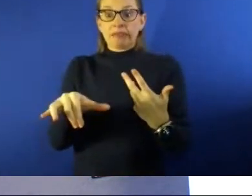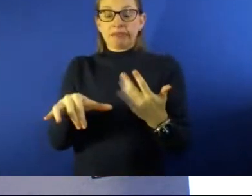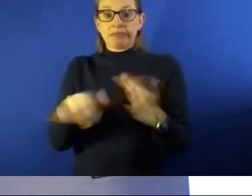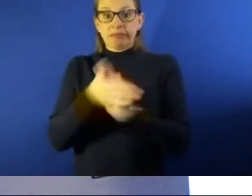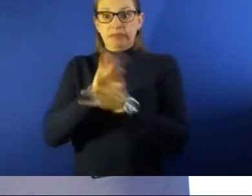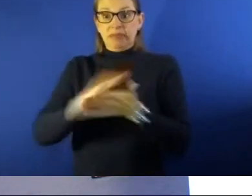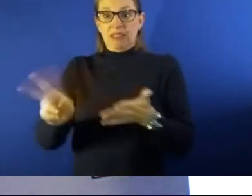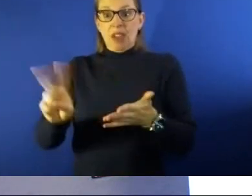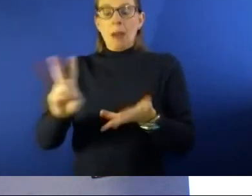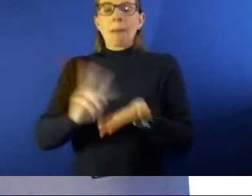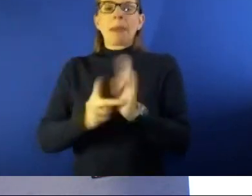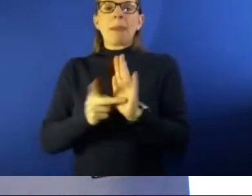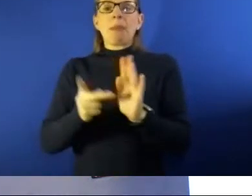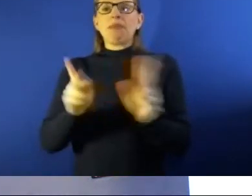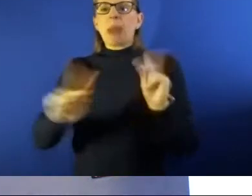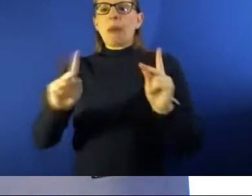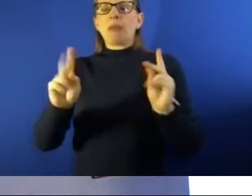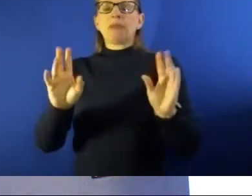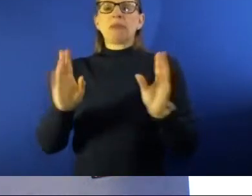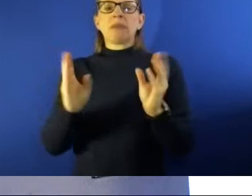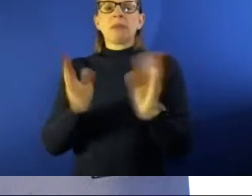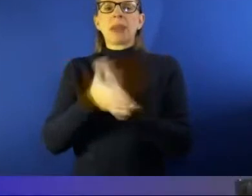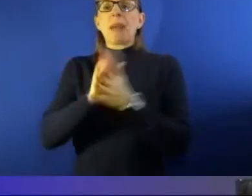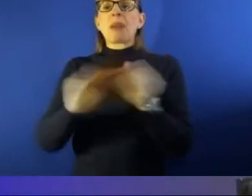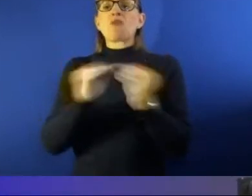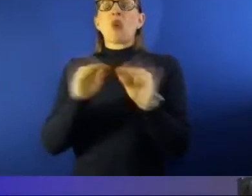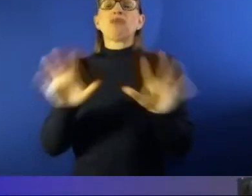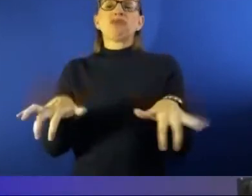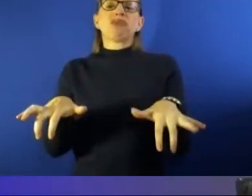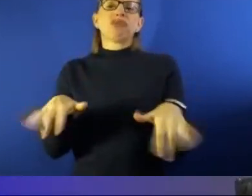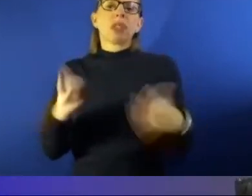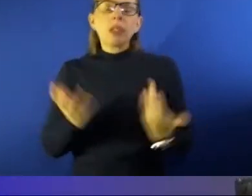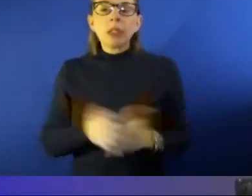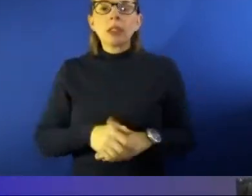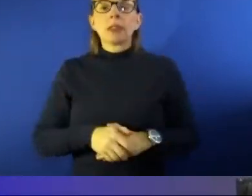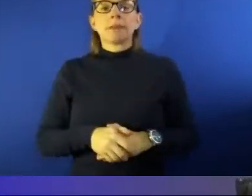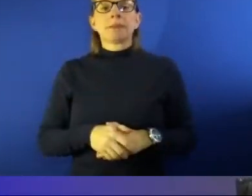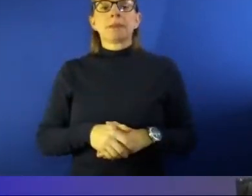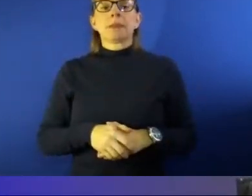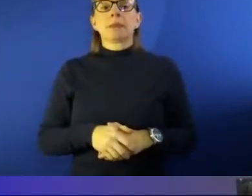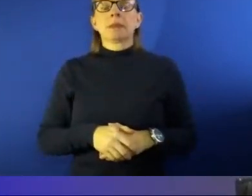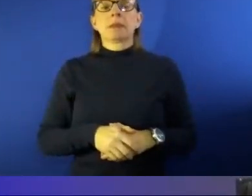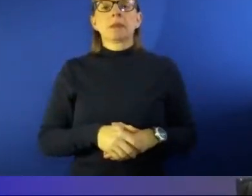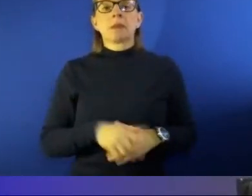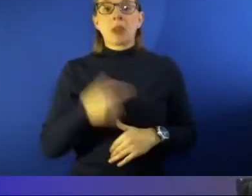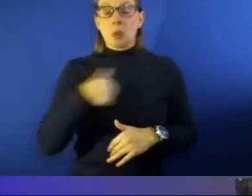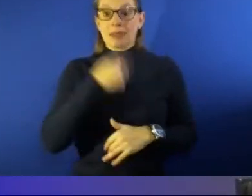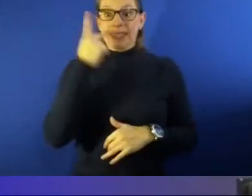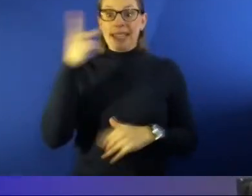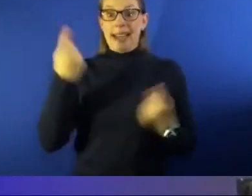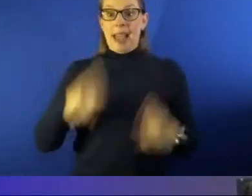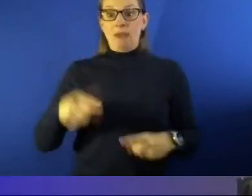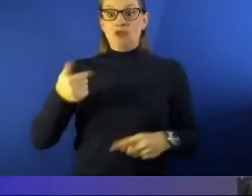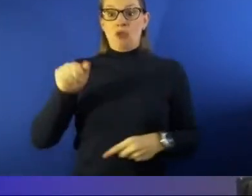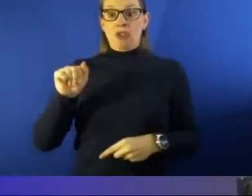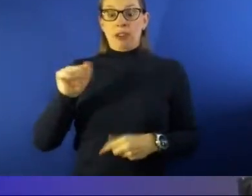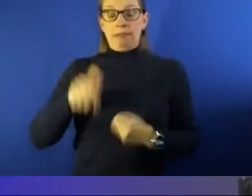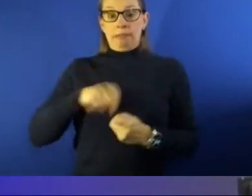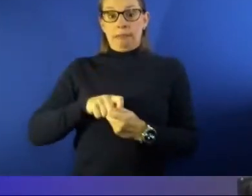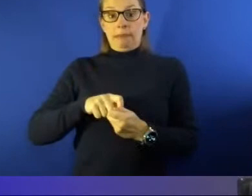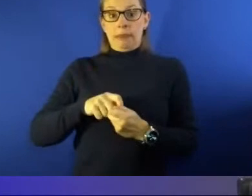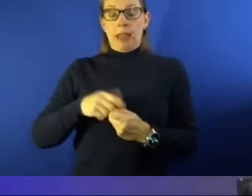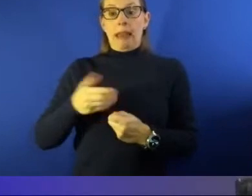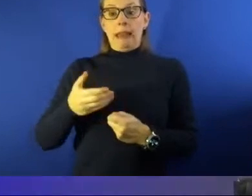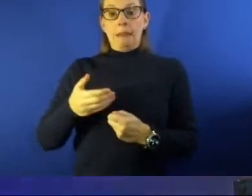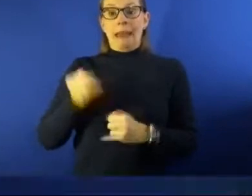down when you start to put that data together? Oh, for sure. I mean, I think that what we have seen in Georgia in particular, and my last slide will help with that